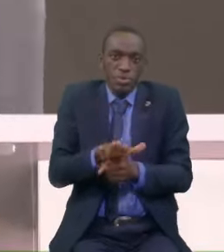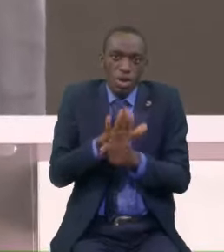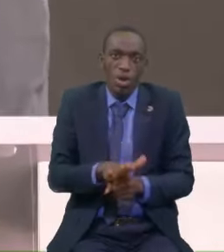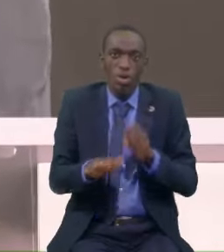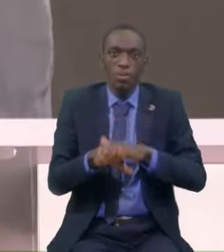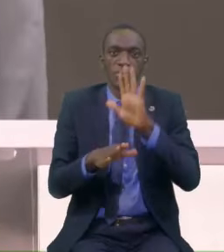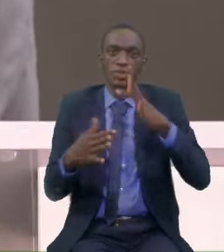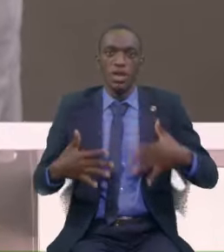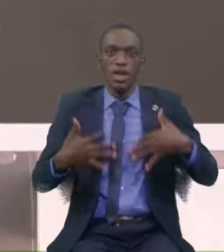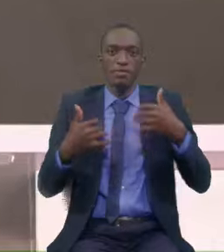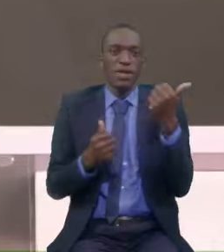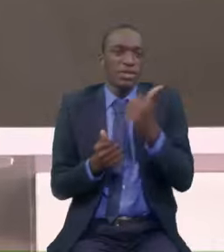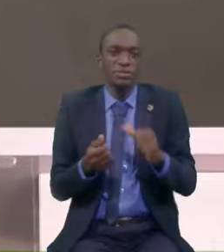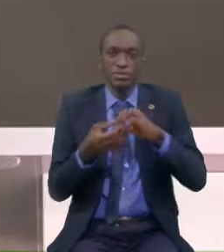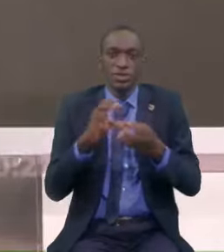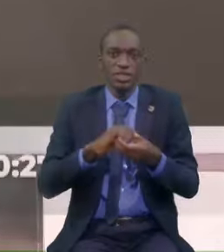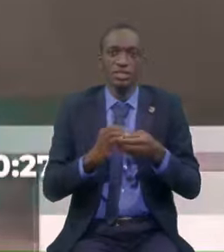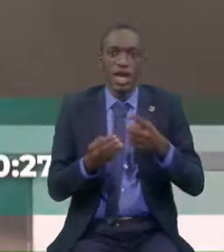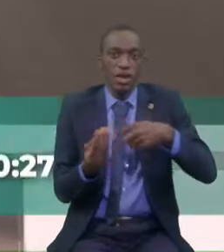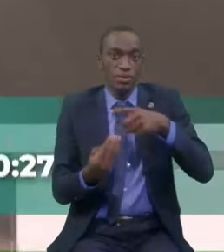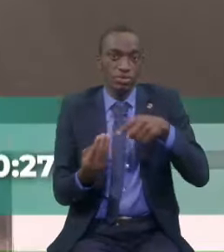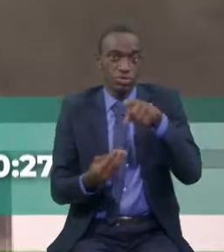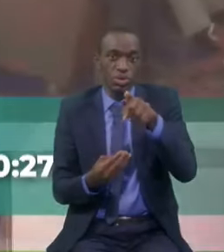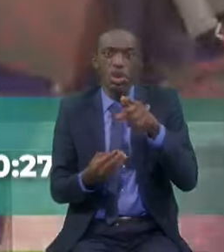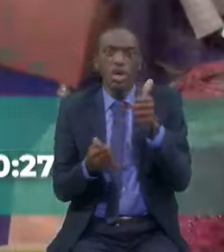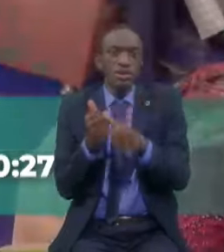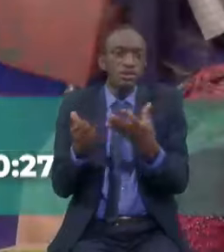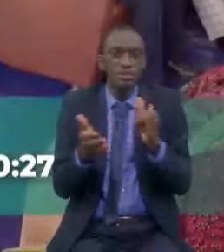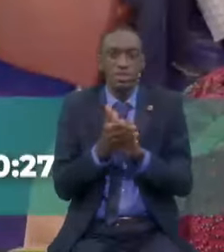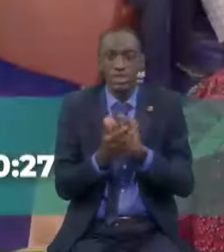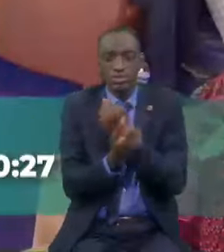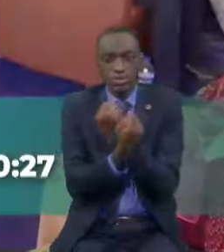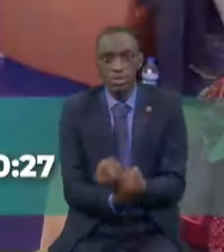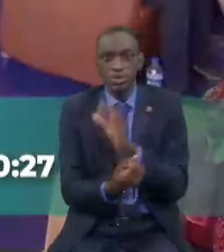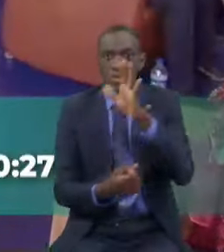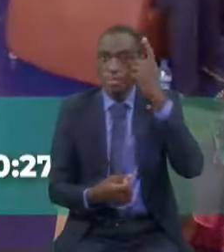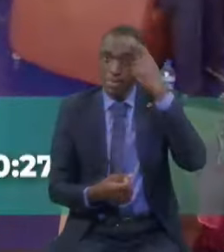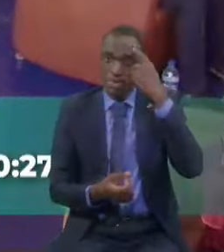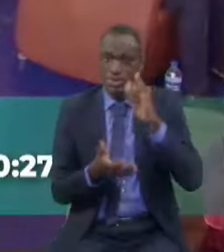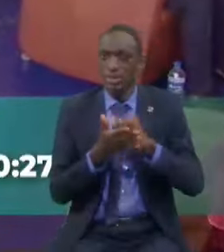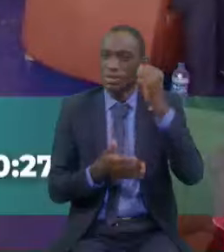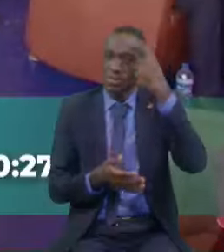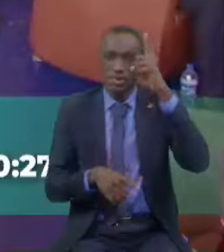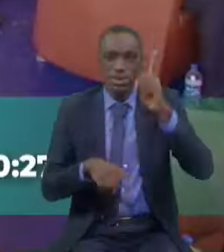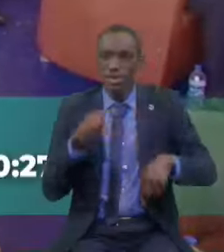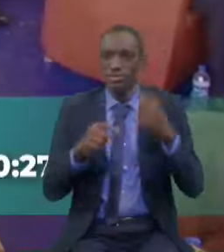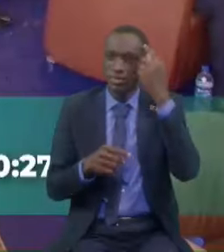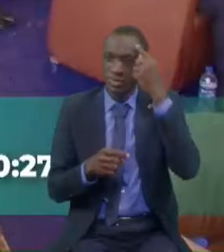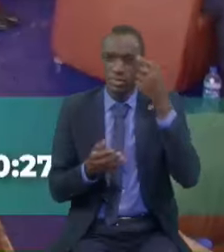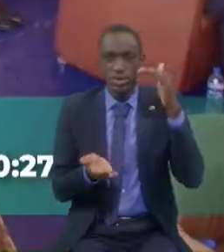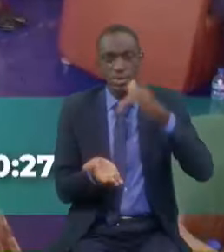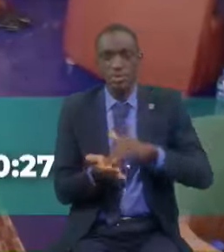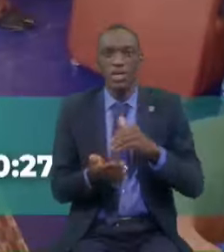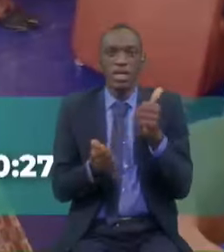around you, anything that ties your mind that the mind cannot think again, anything that ties the spirit and